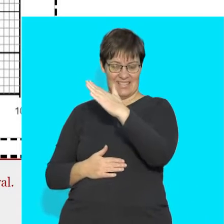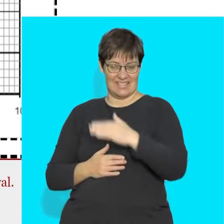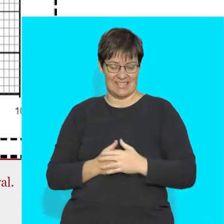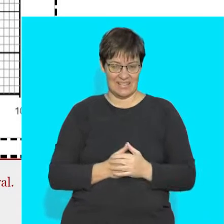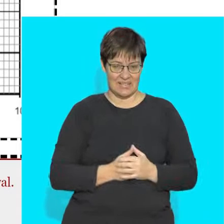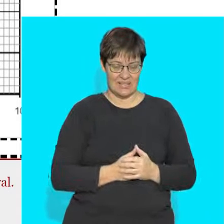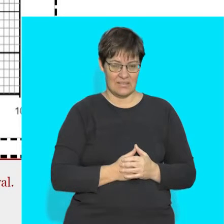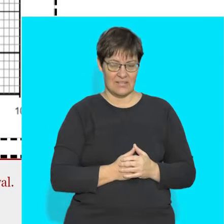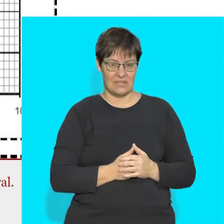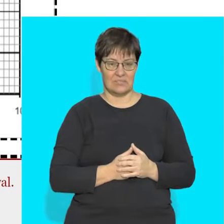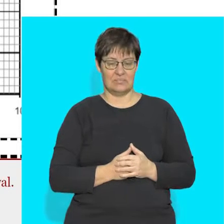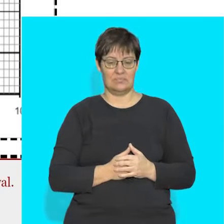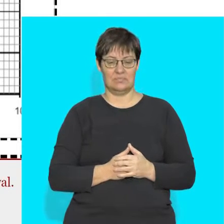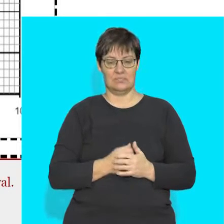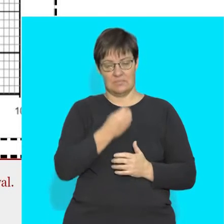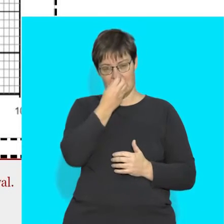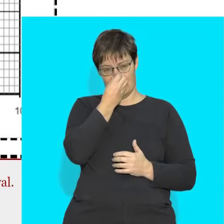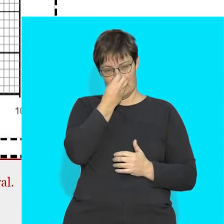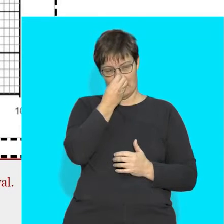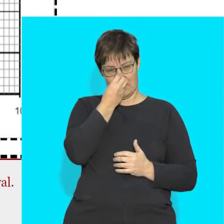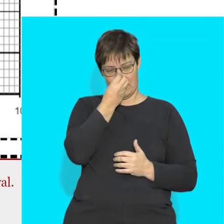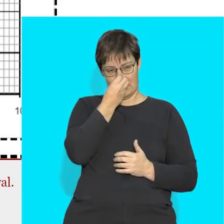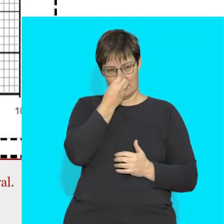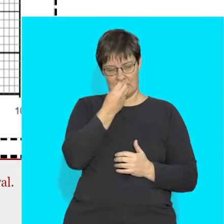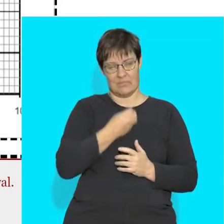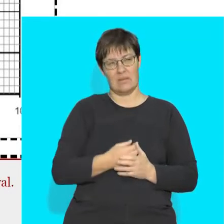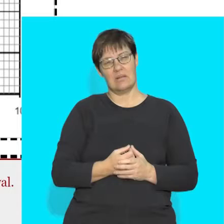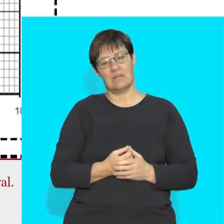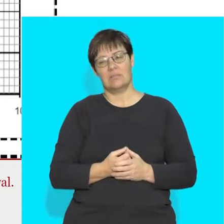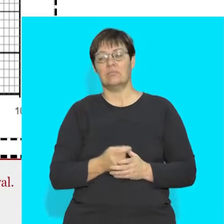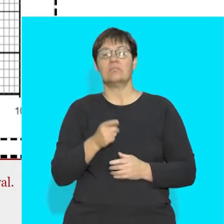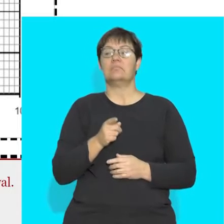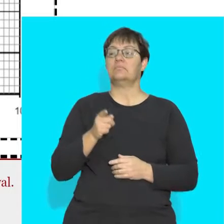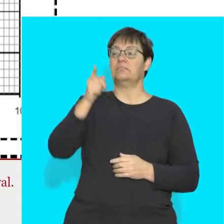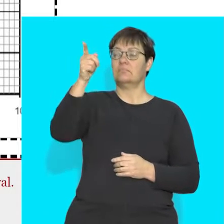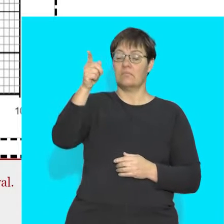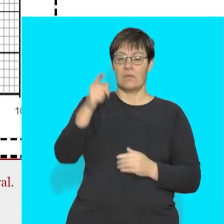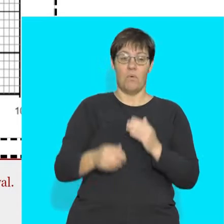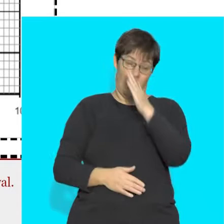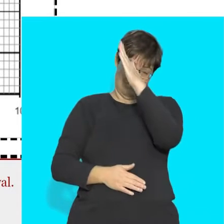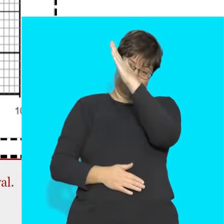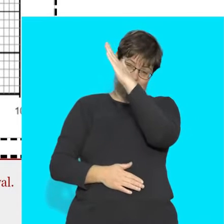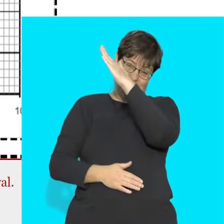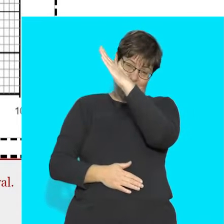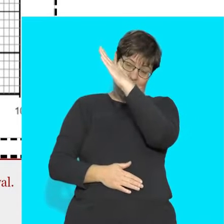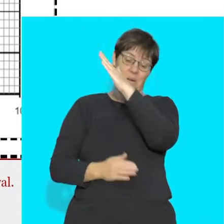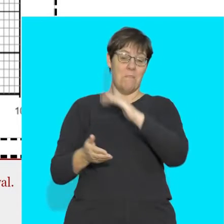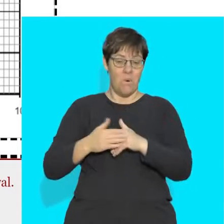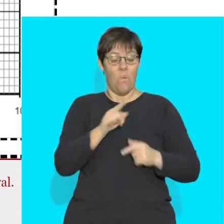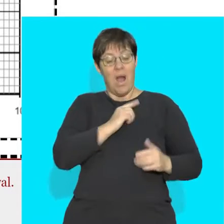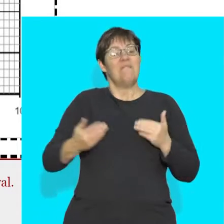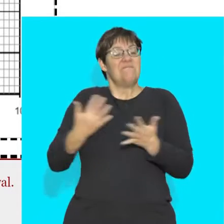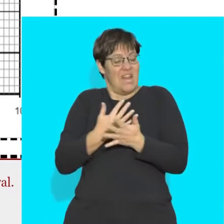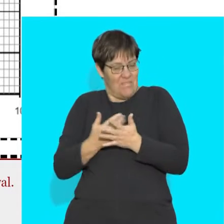getting faster, okay? I get there, and it's even steeper.